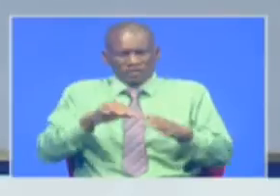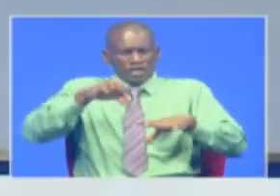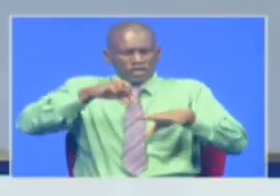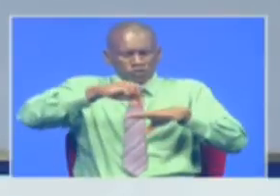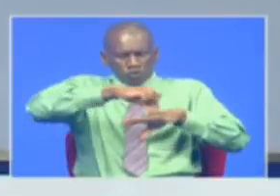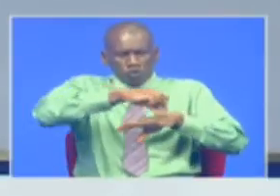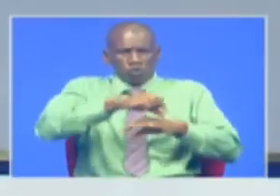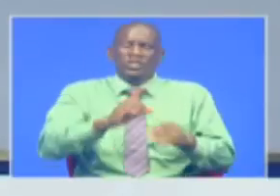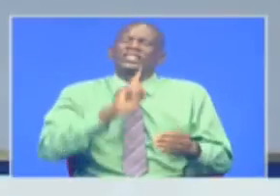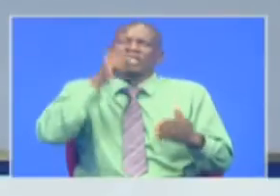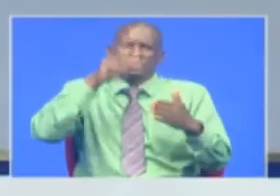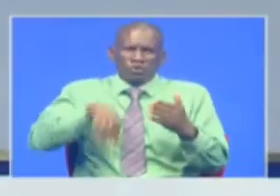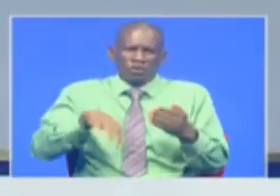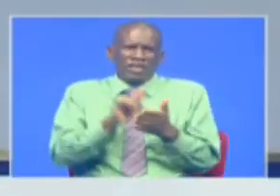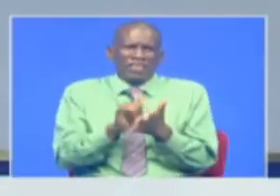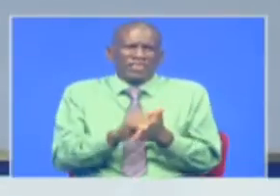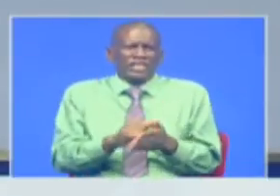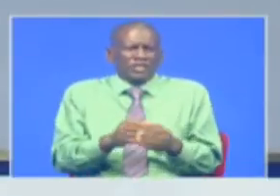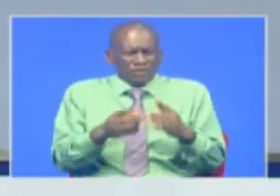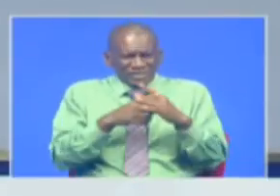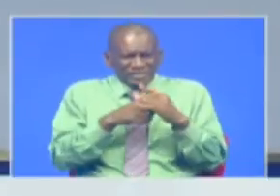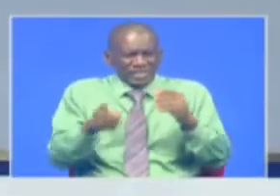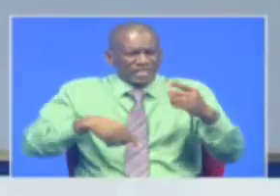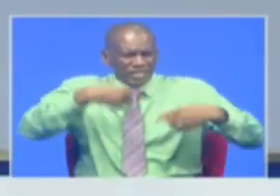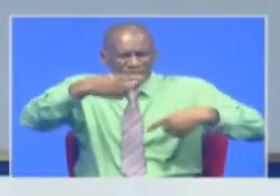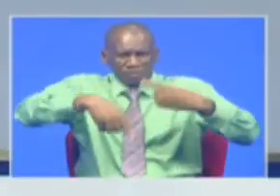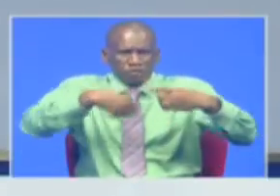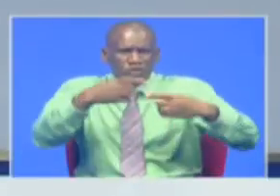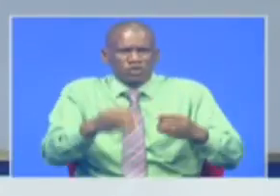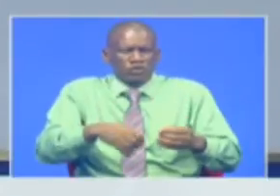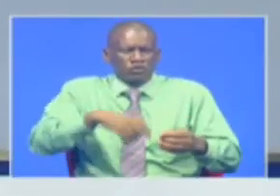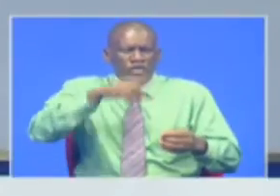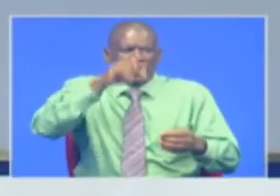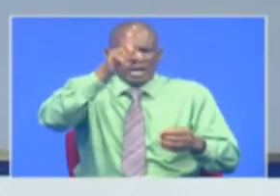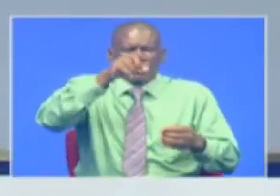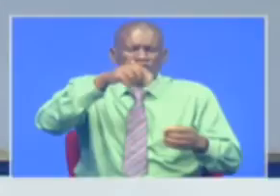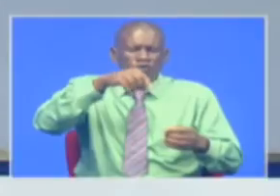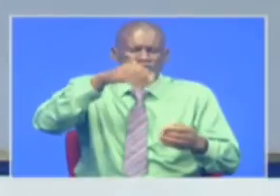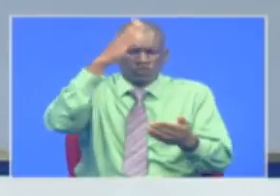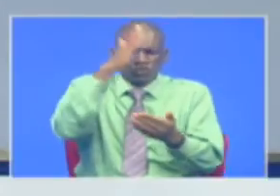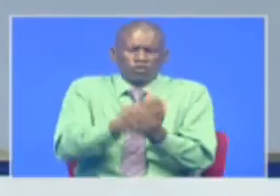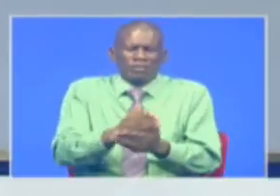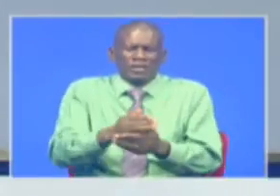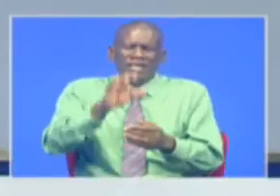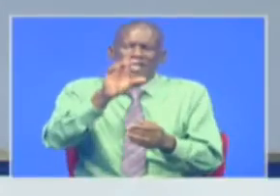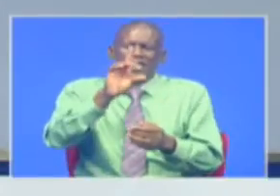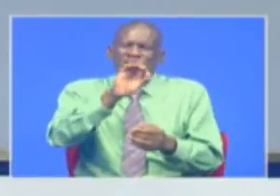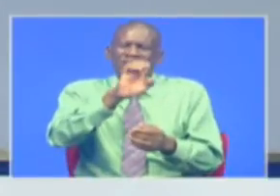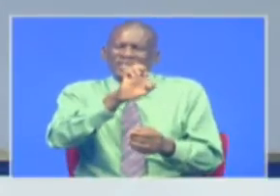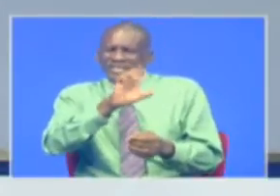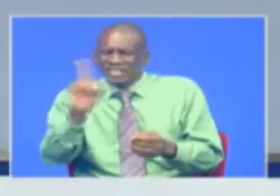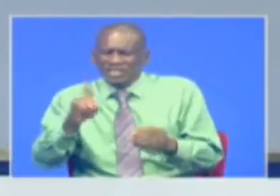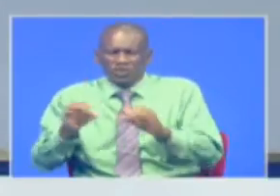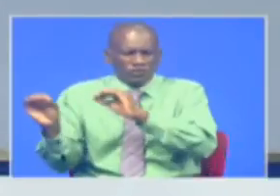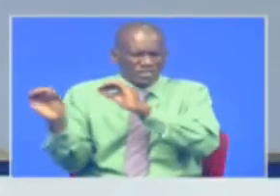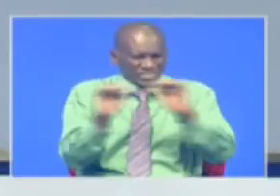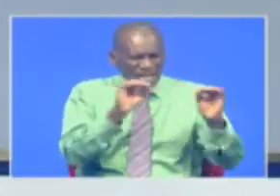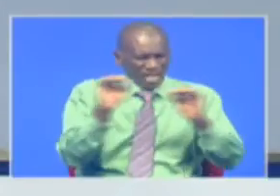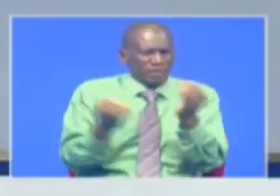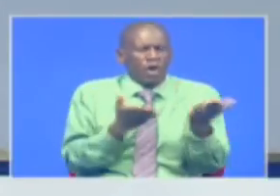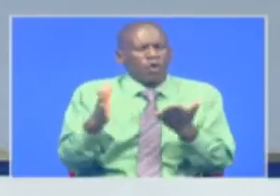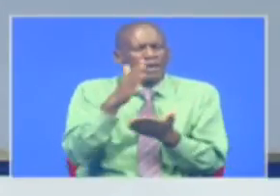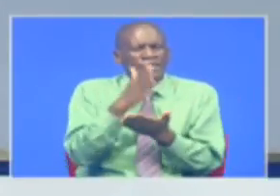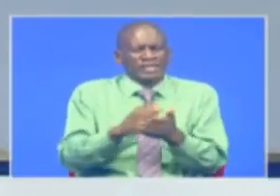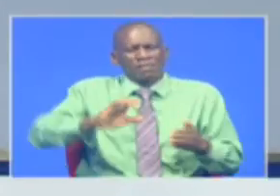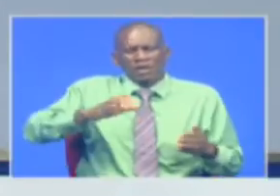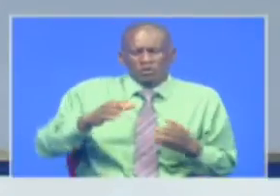Sonko says that he will initiate the process of terminating the deed of transfer that saw some key county functions taken up